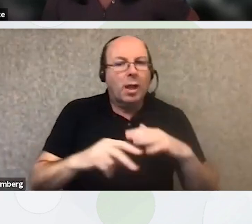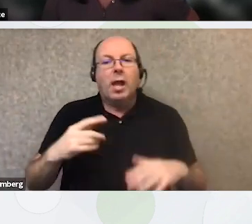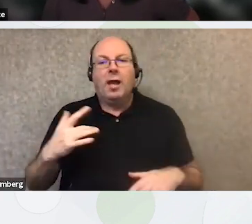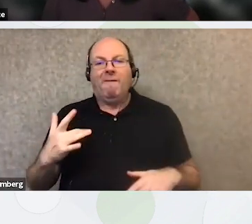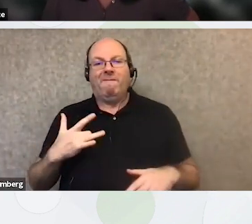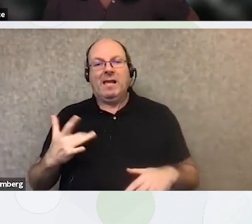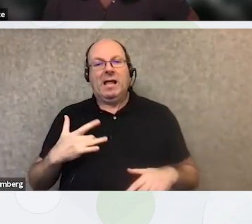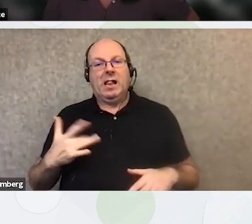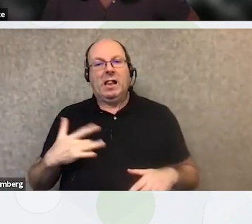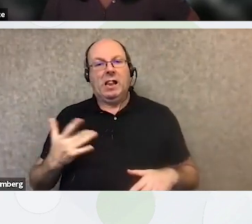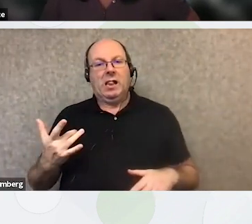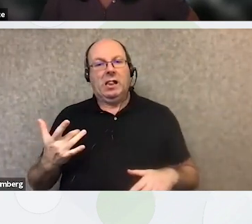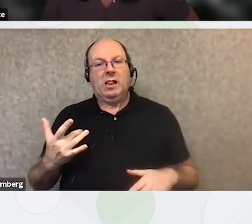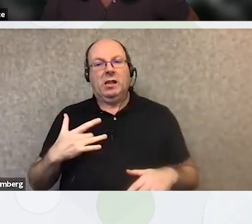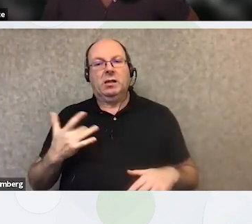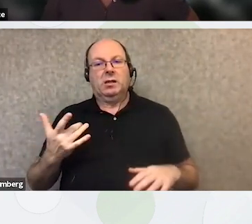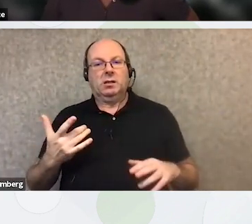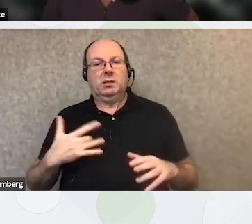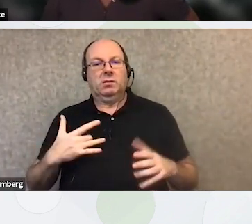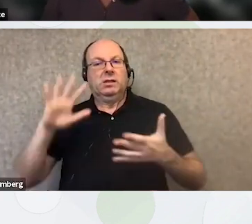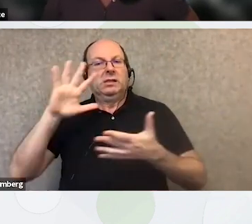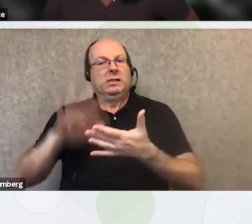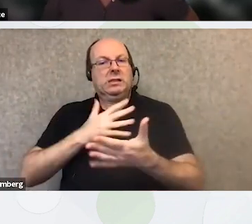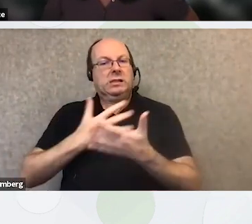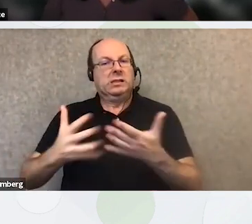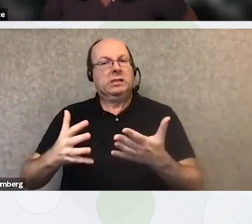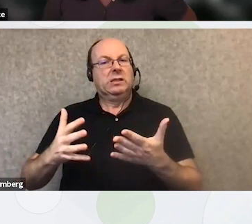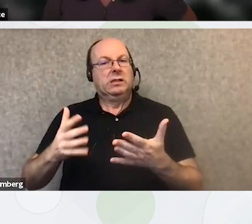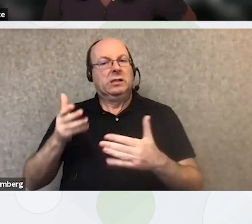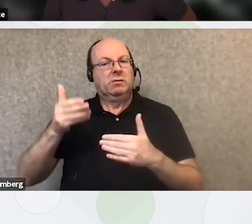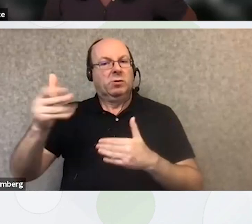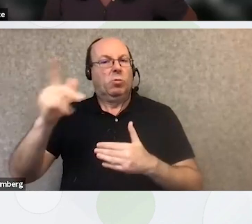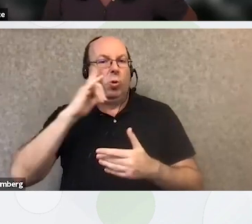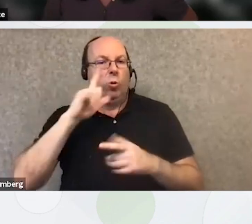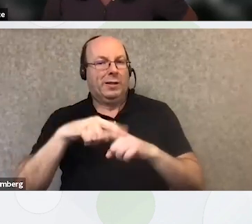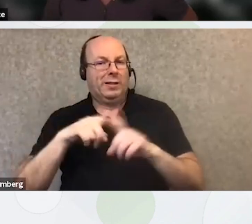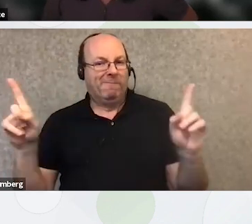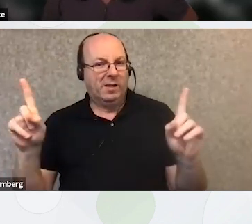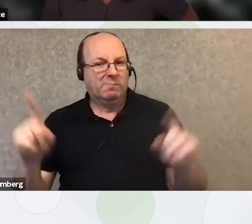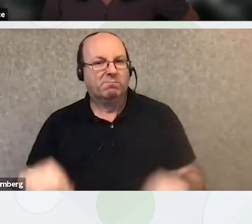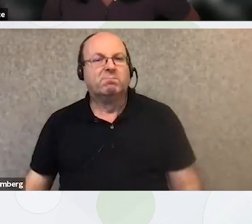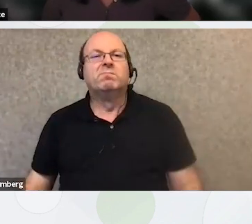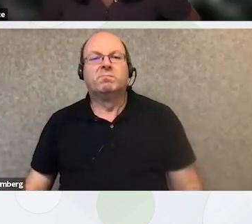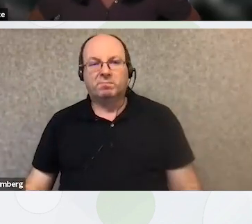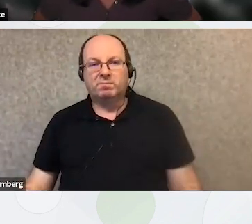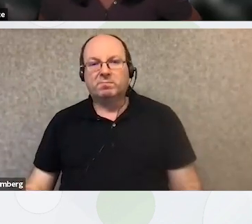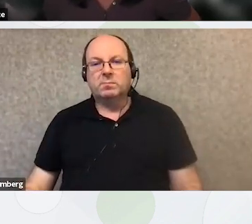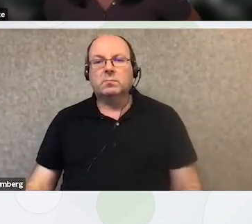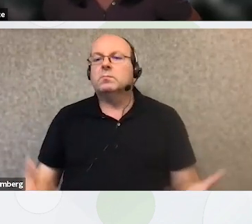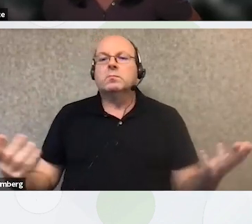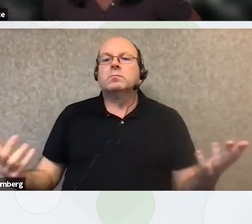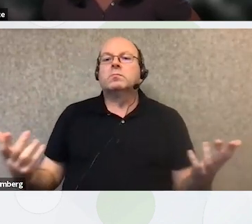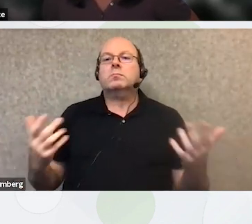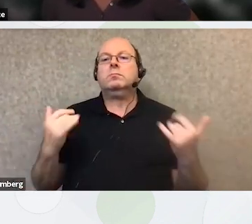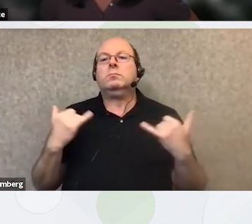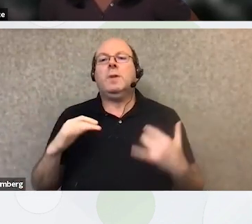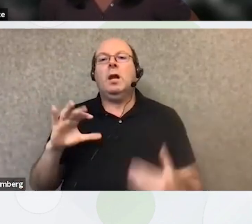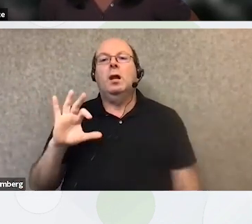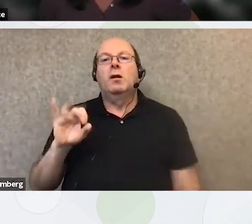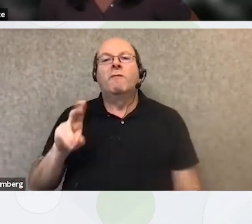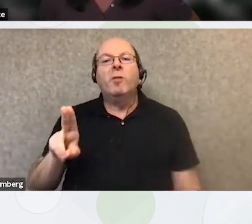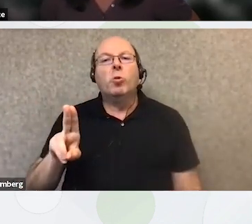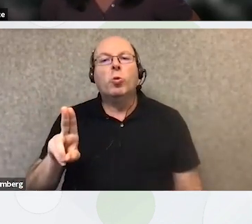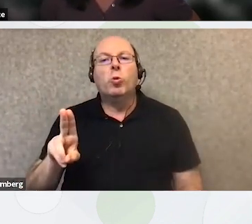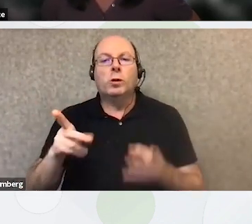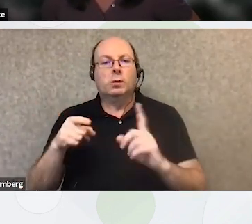for all of these respiratory viruses in the near future. So how are we doing in terms of influenza? So this